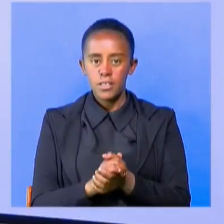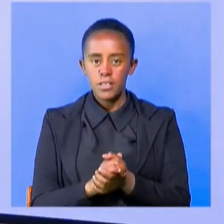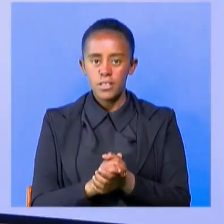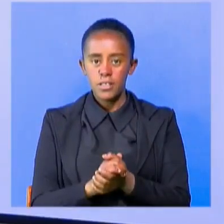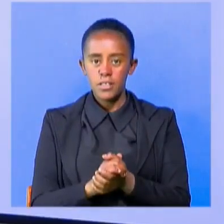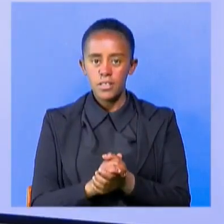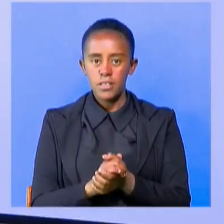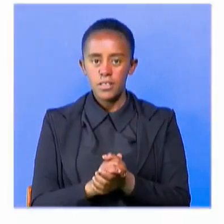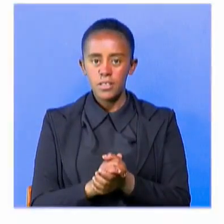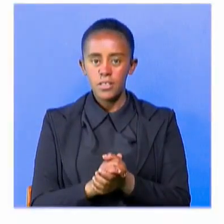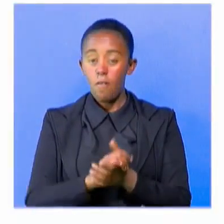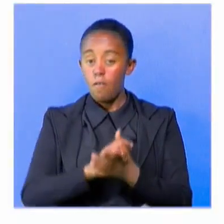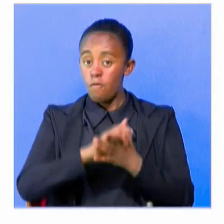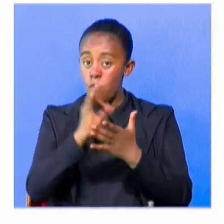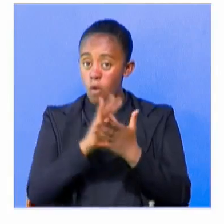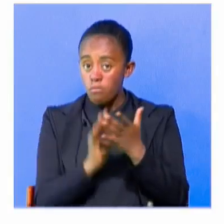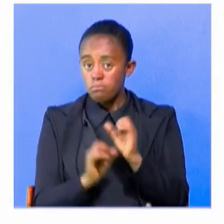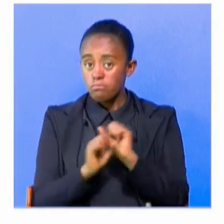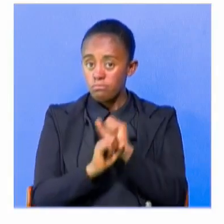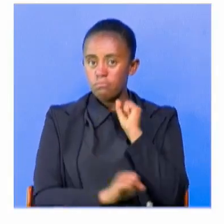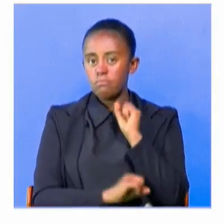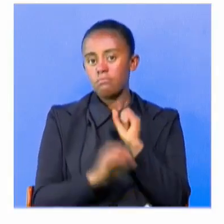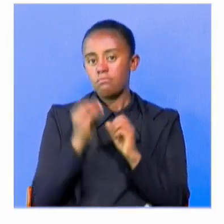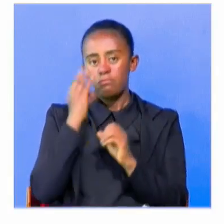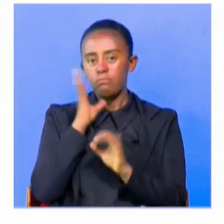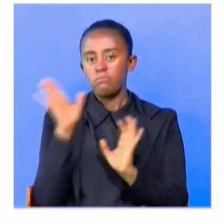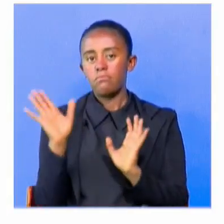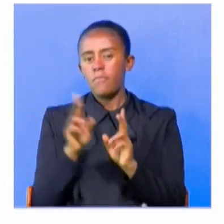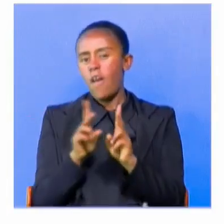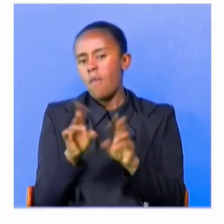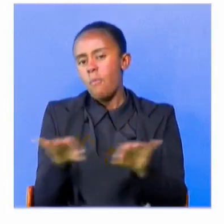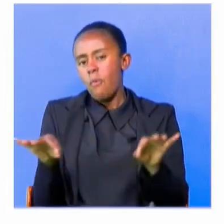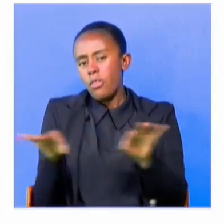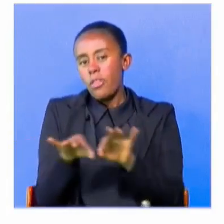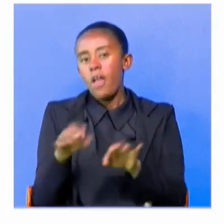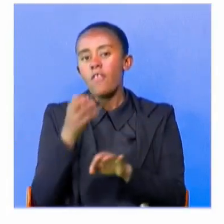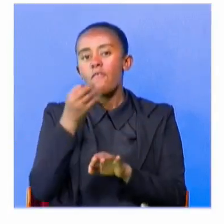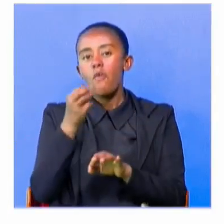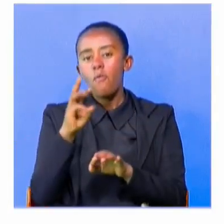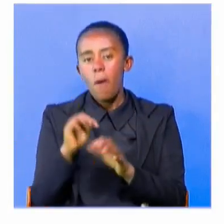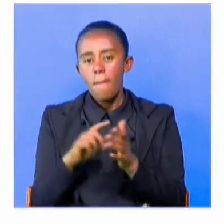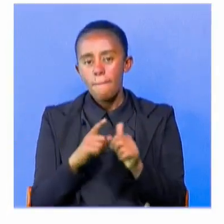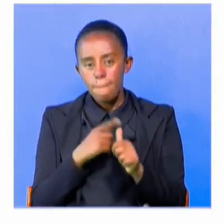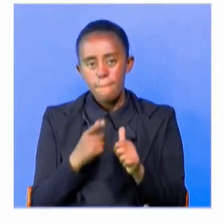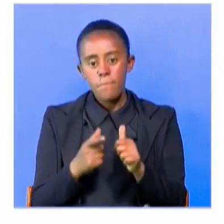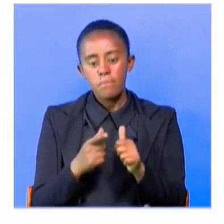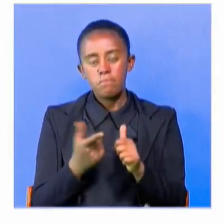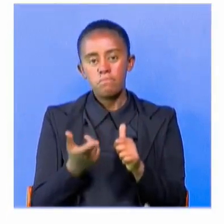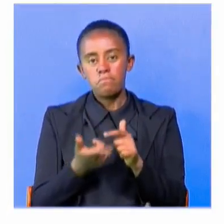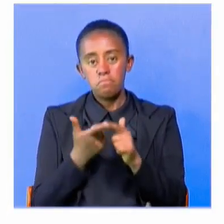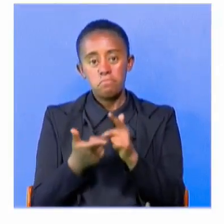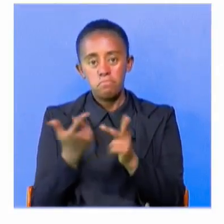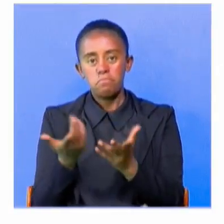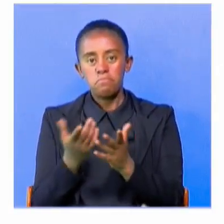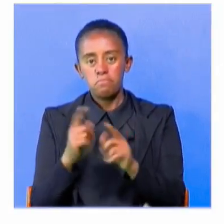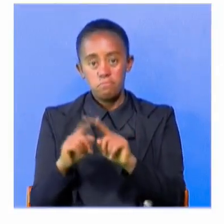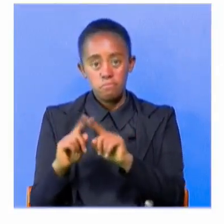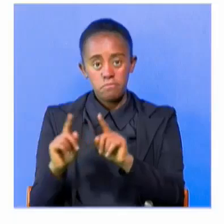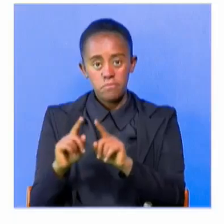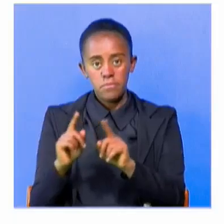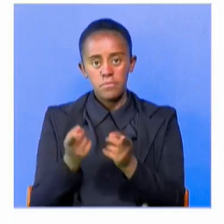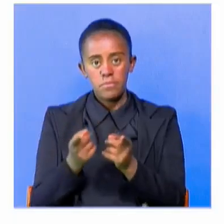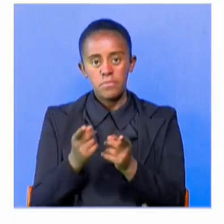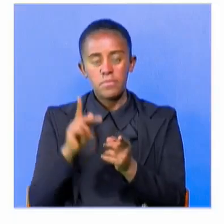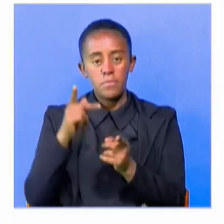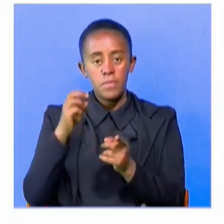these forms. These are very important forms to change into what? Active form in the